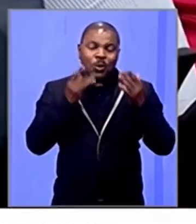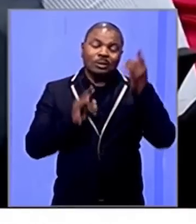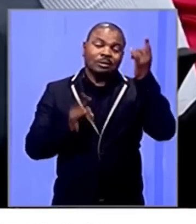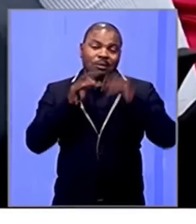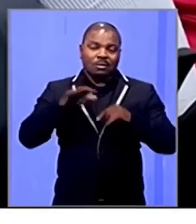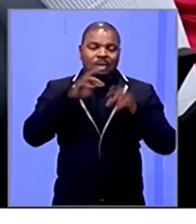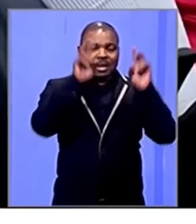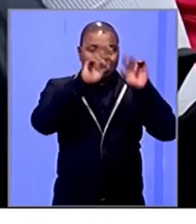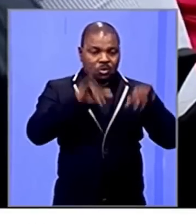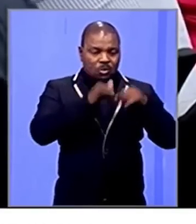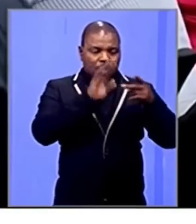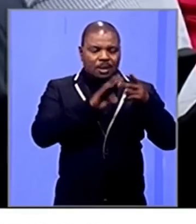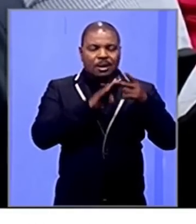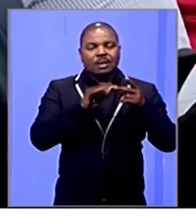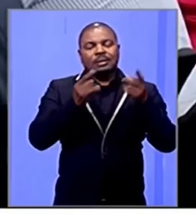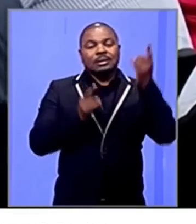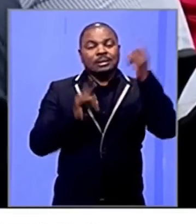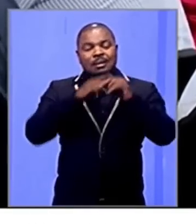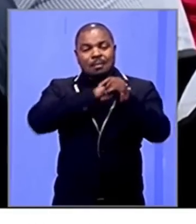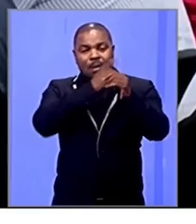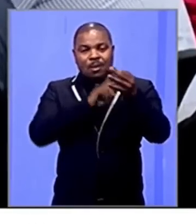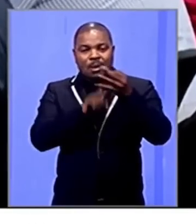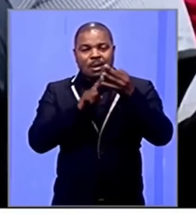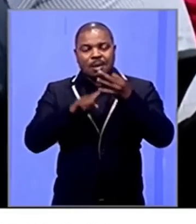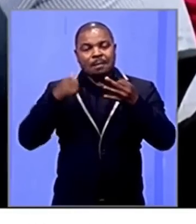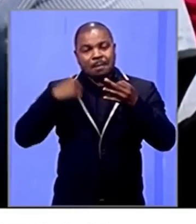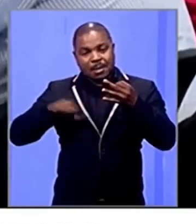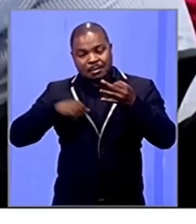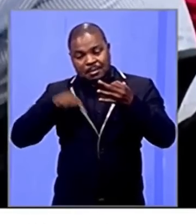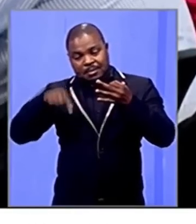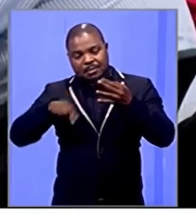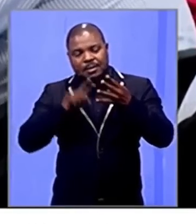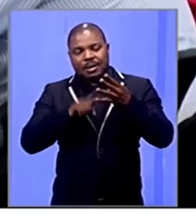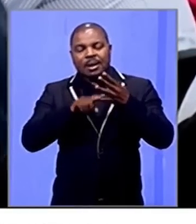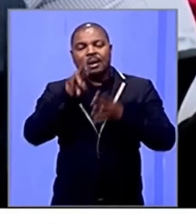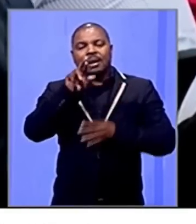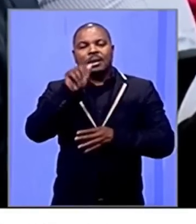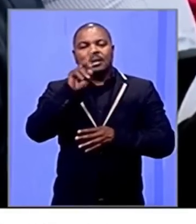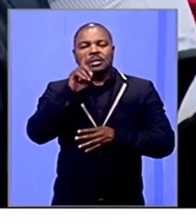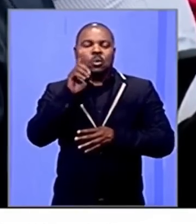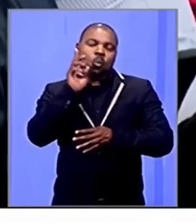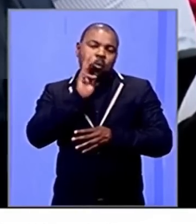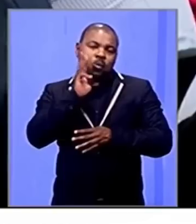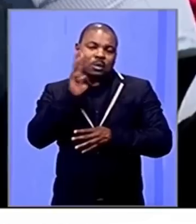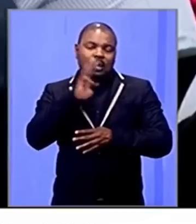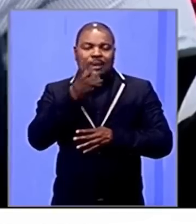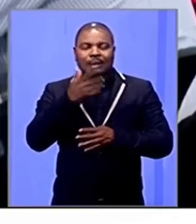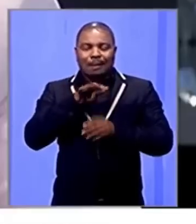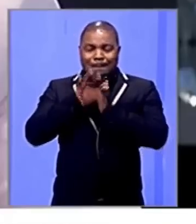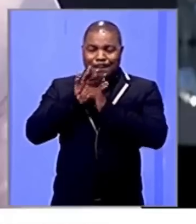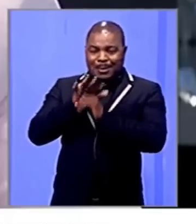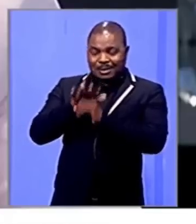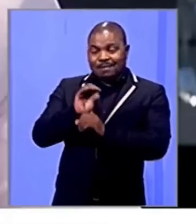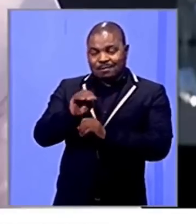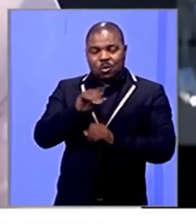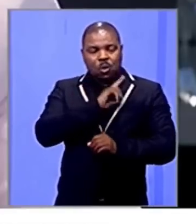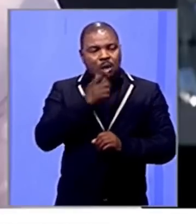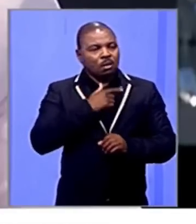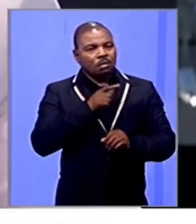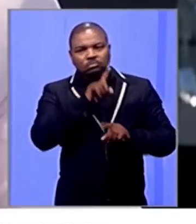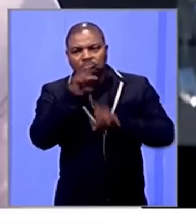City Power, City of Joburg Metro le Rand Water ba ne ba le mo kgatelelong mme go le boima go araba dipotso tsa gore ba tlile